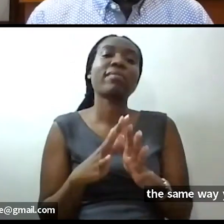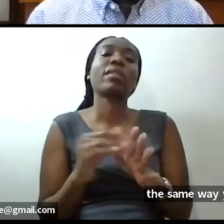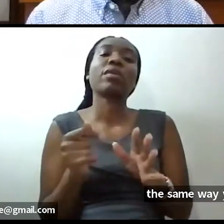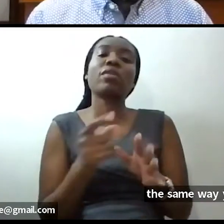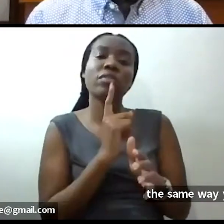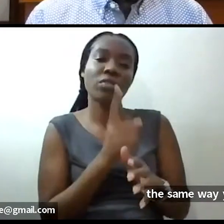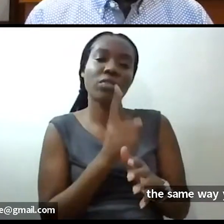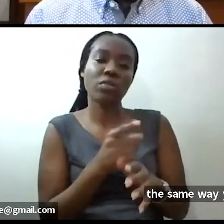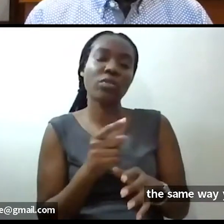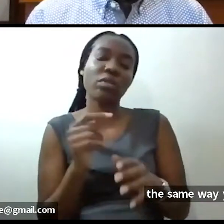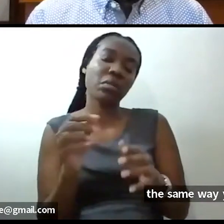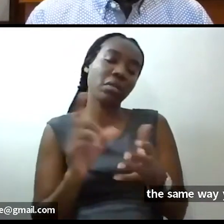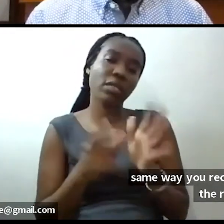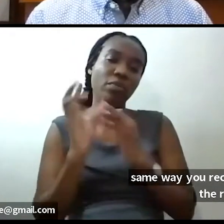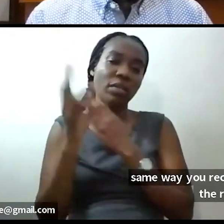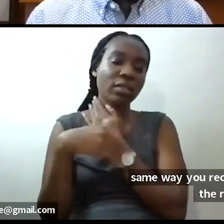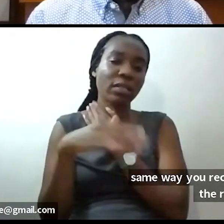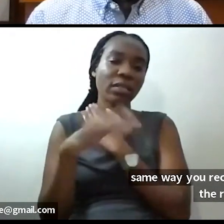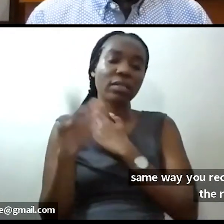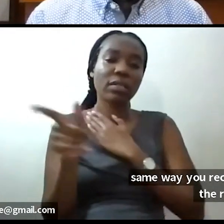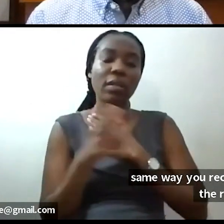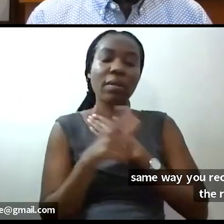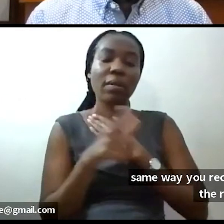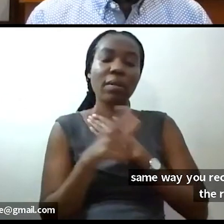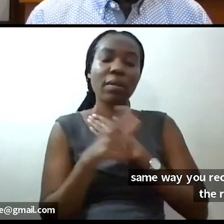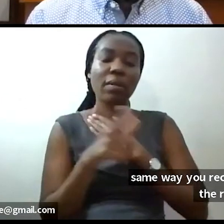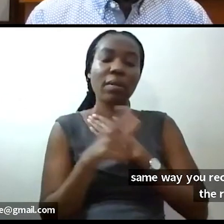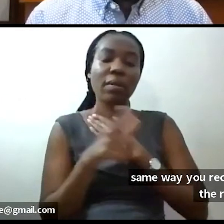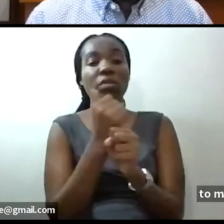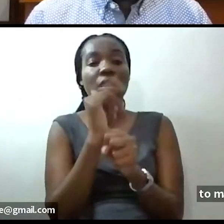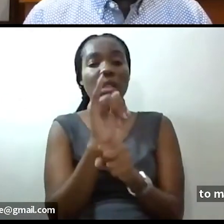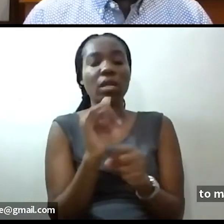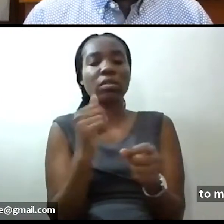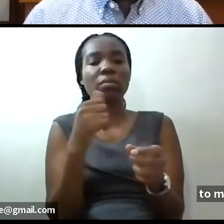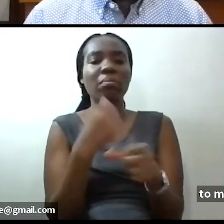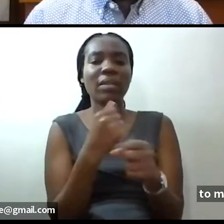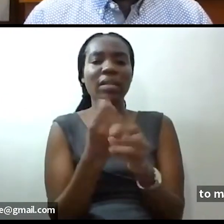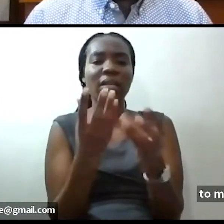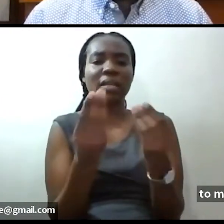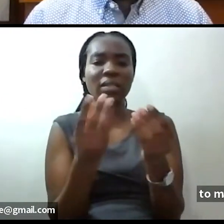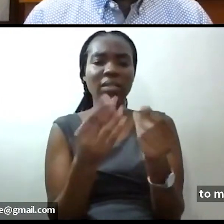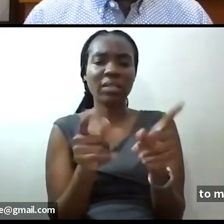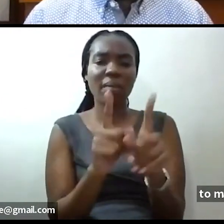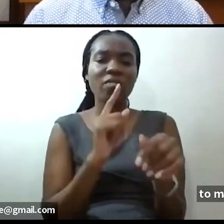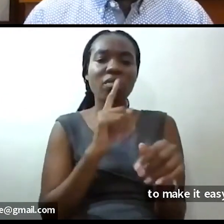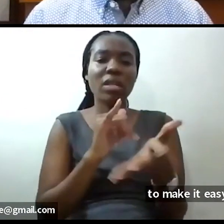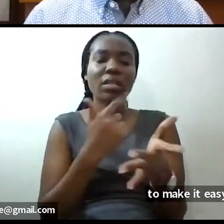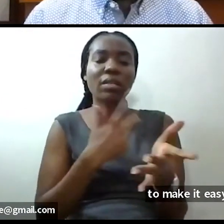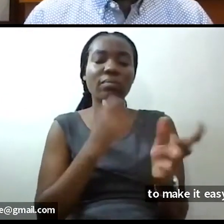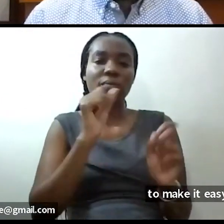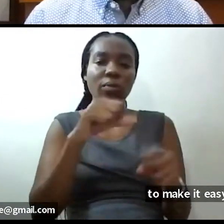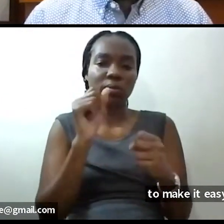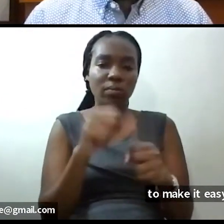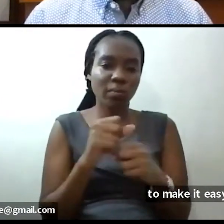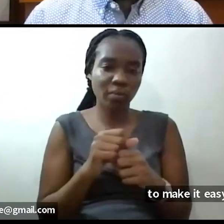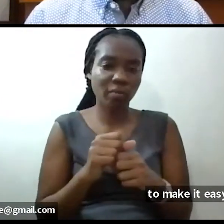that to make it easy for us as well, so that we are able to also get to reach out to